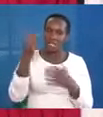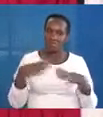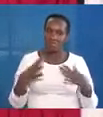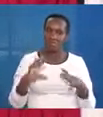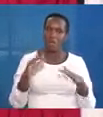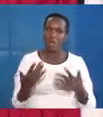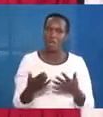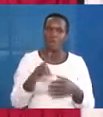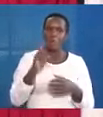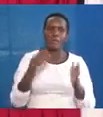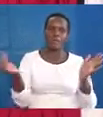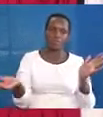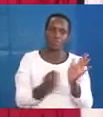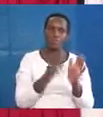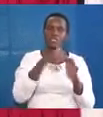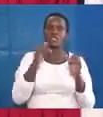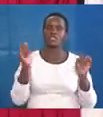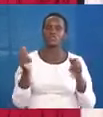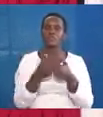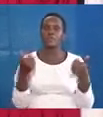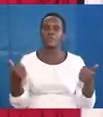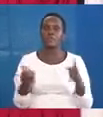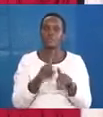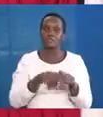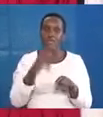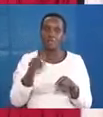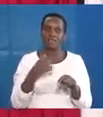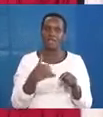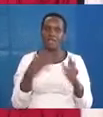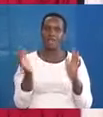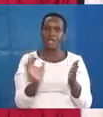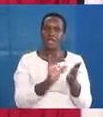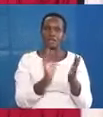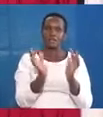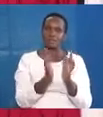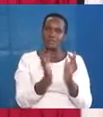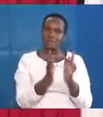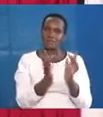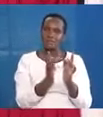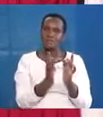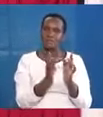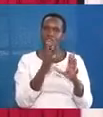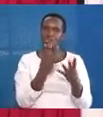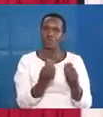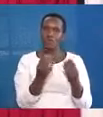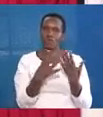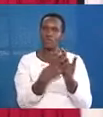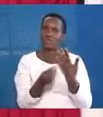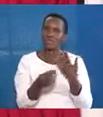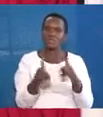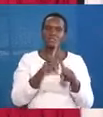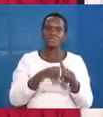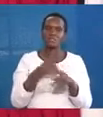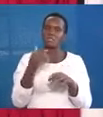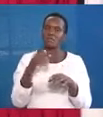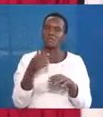while the BBI report is available through electronic and print formats, and include abridged and summarized versions